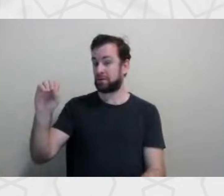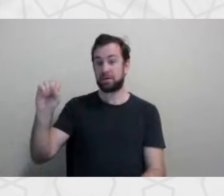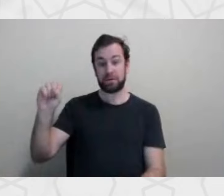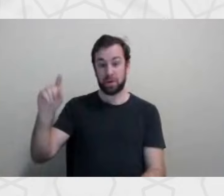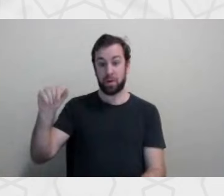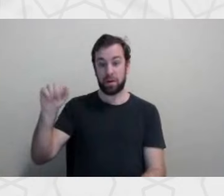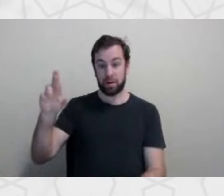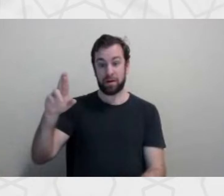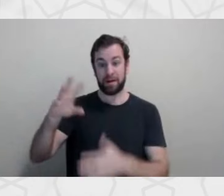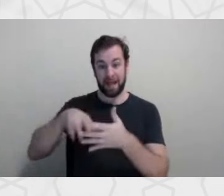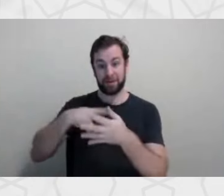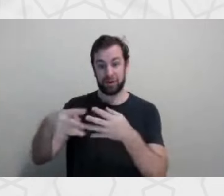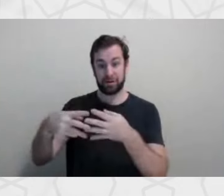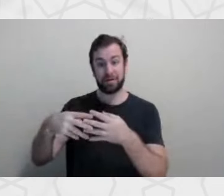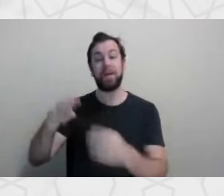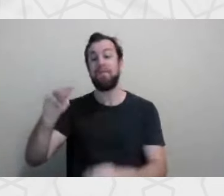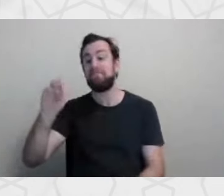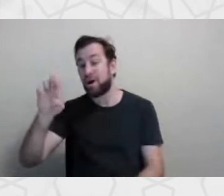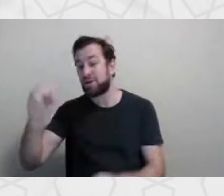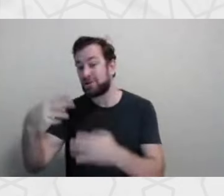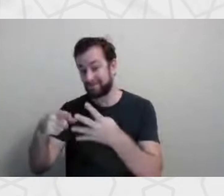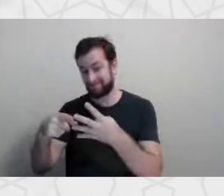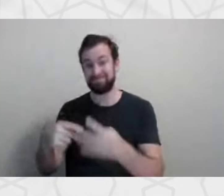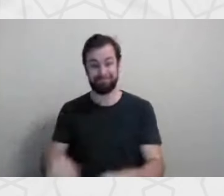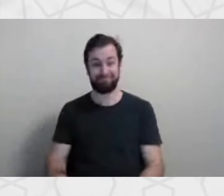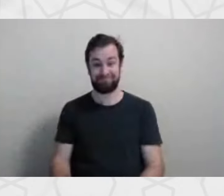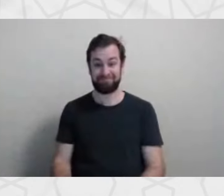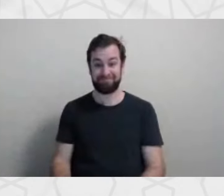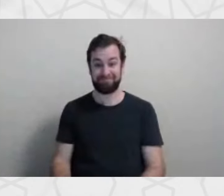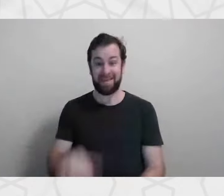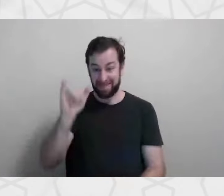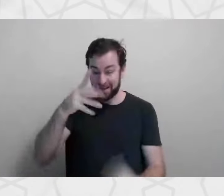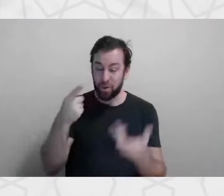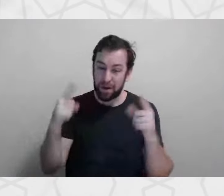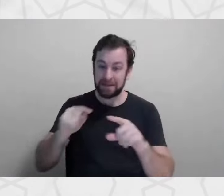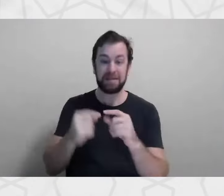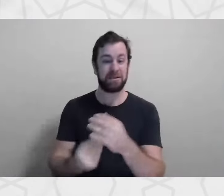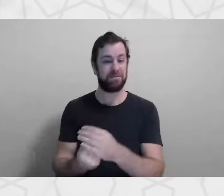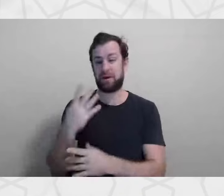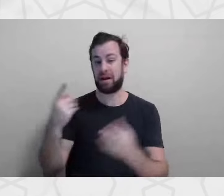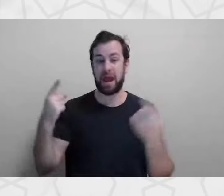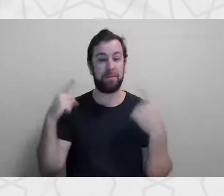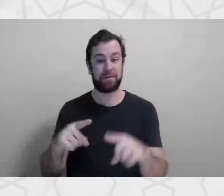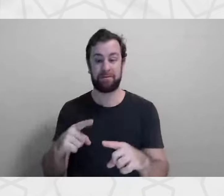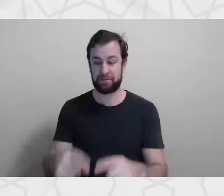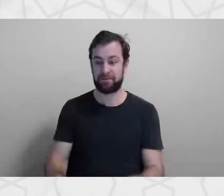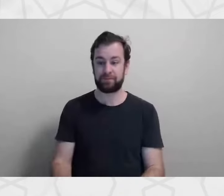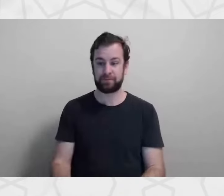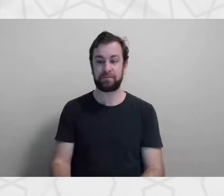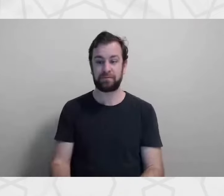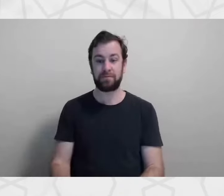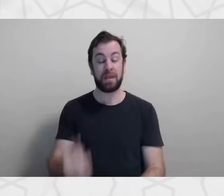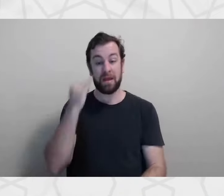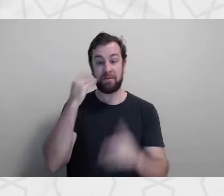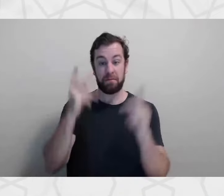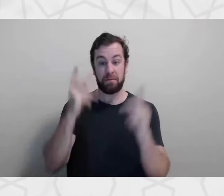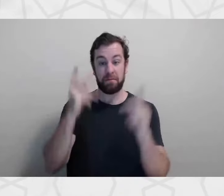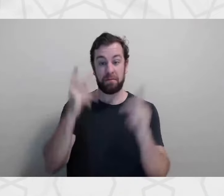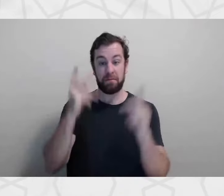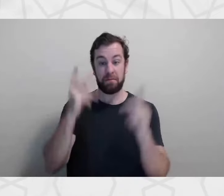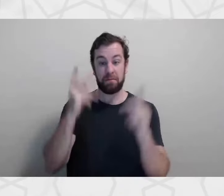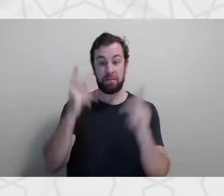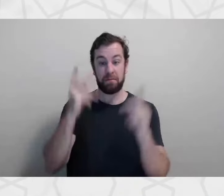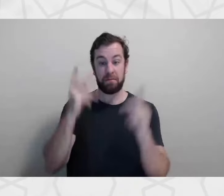March, because that is when the spring comes. And according to people who follow the cycles of